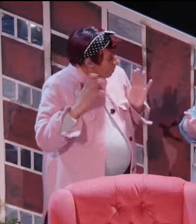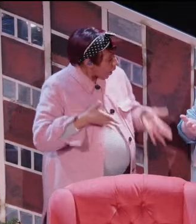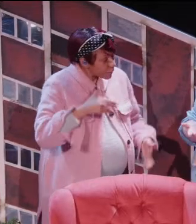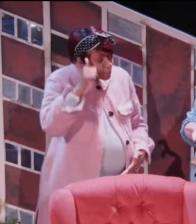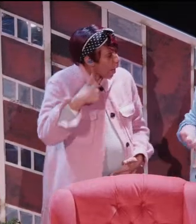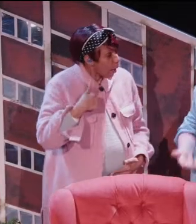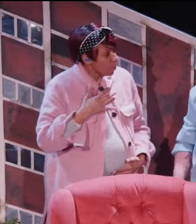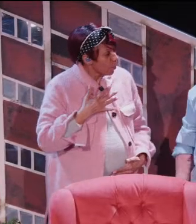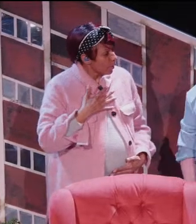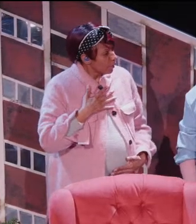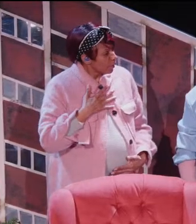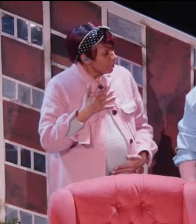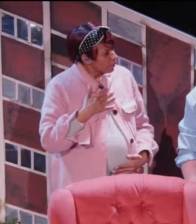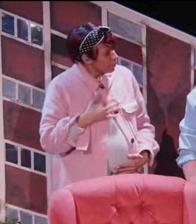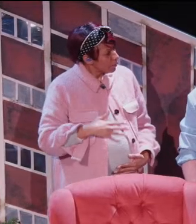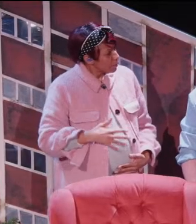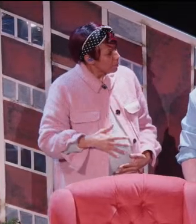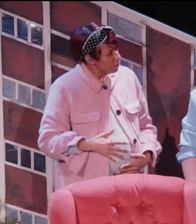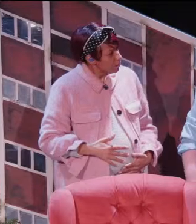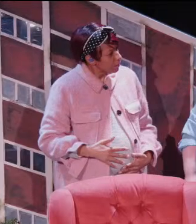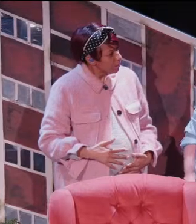before. When? Tell me. I must know.